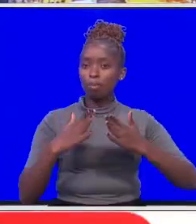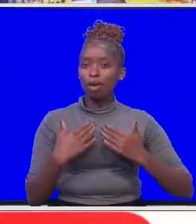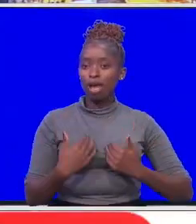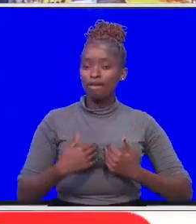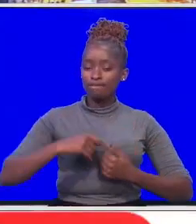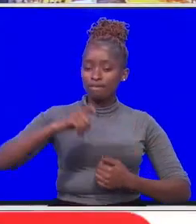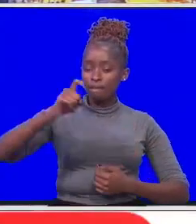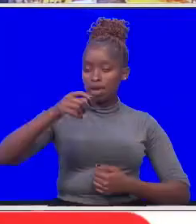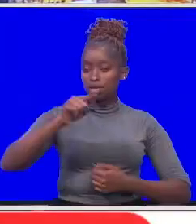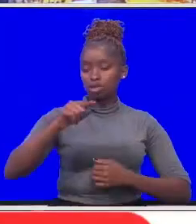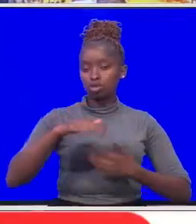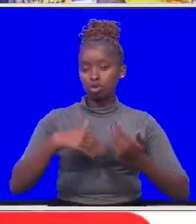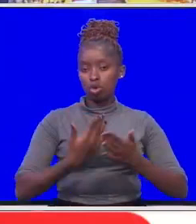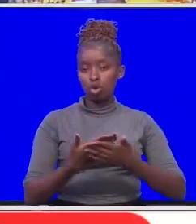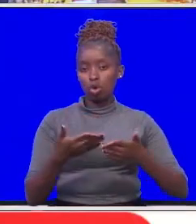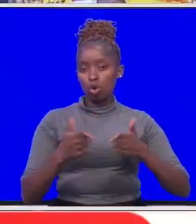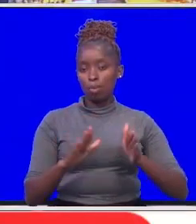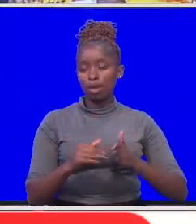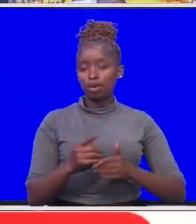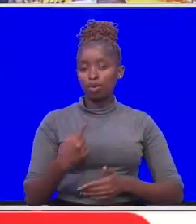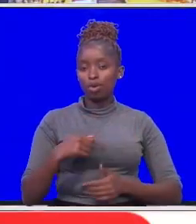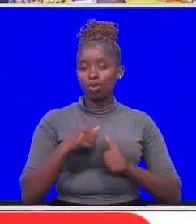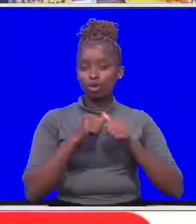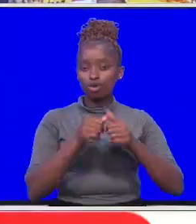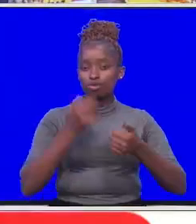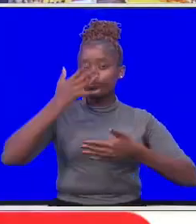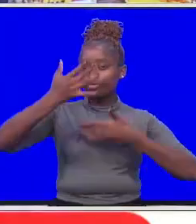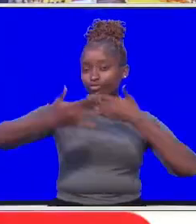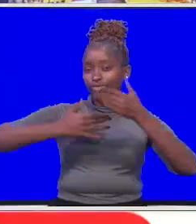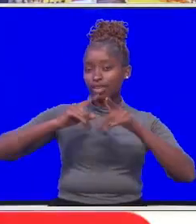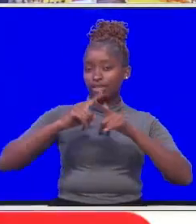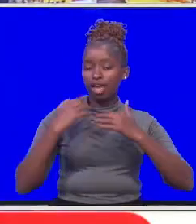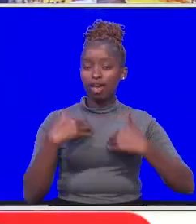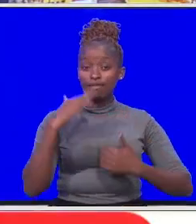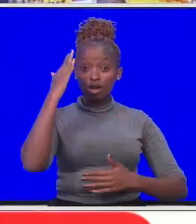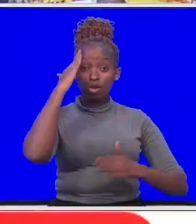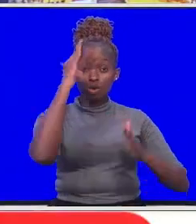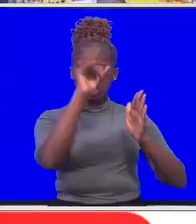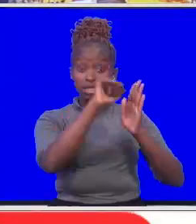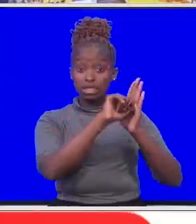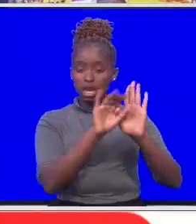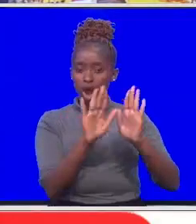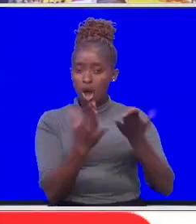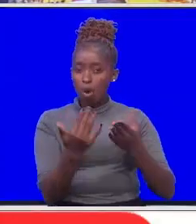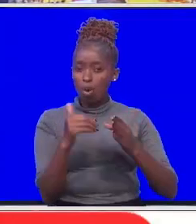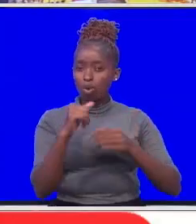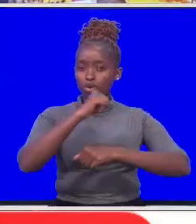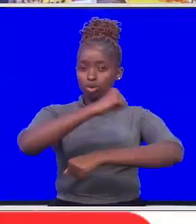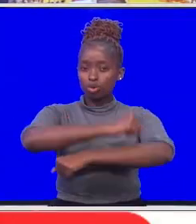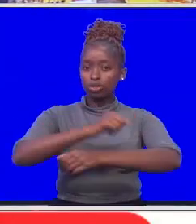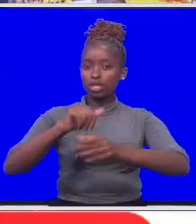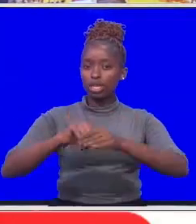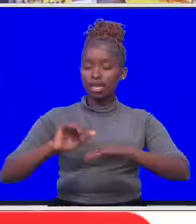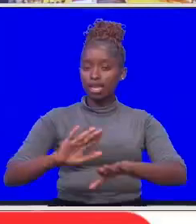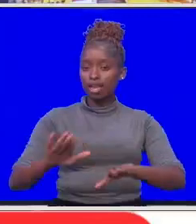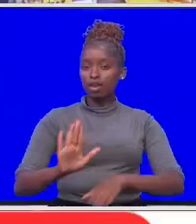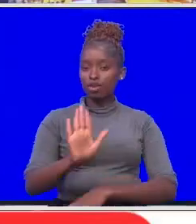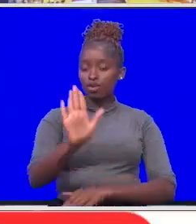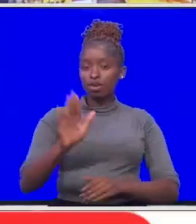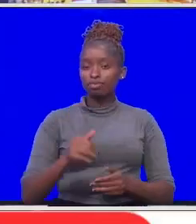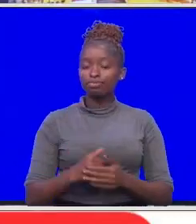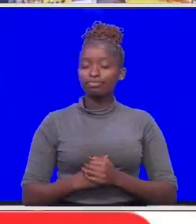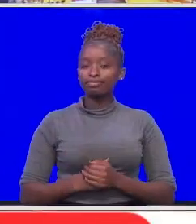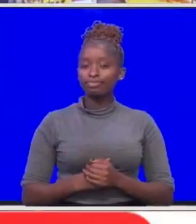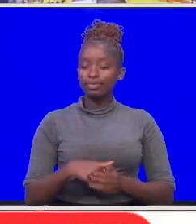know where you're watching from and what's the state of the schools in your area as we proceed. In other news,